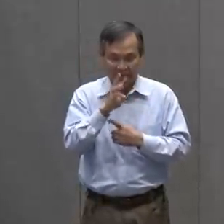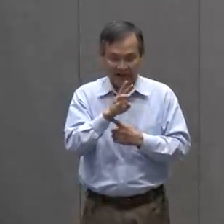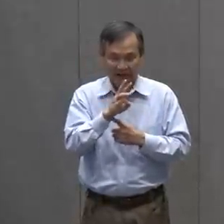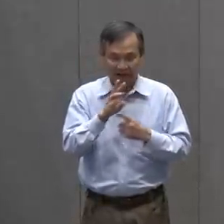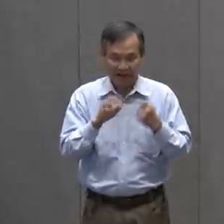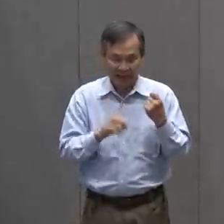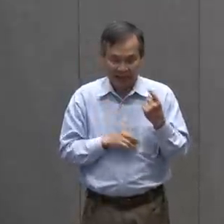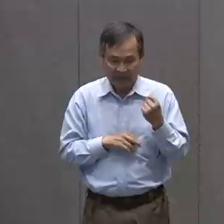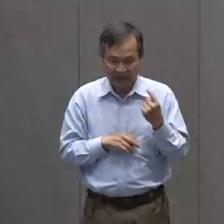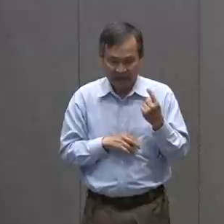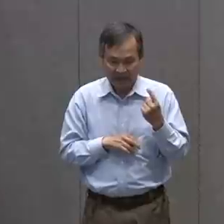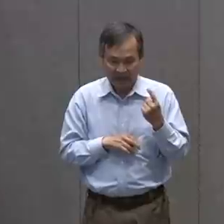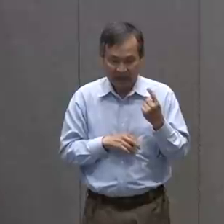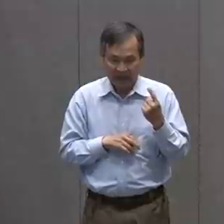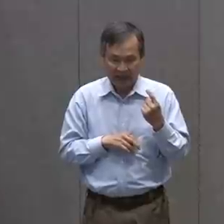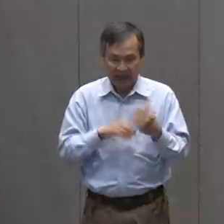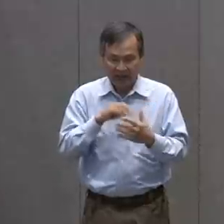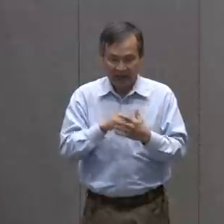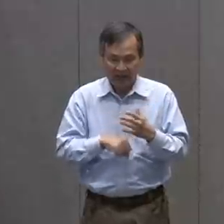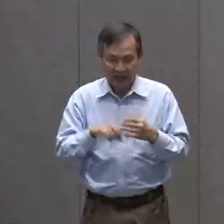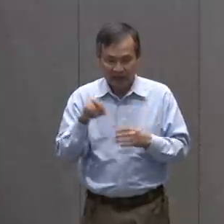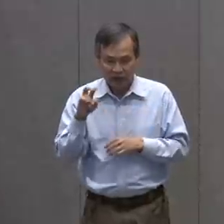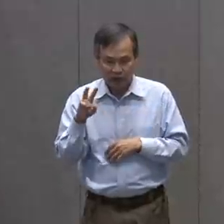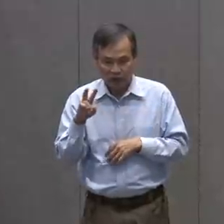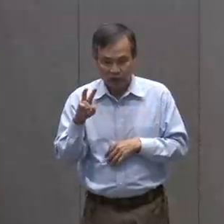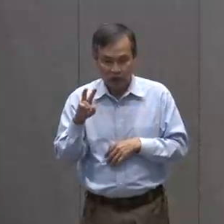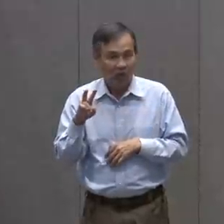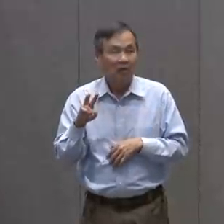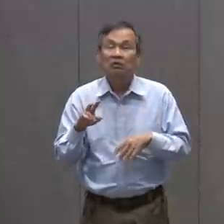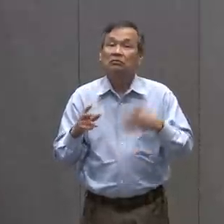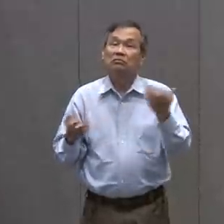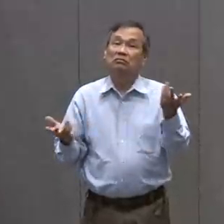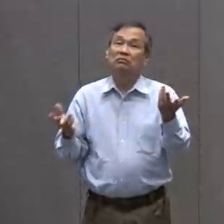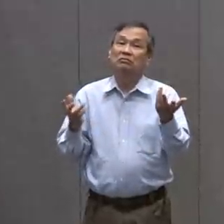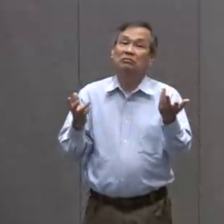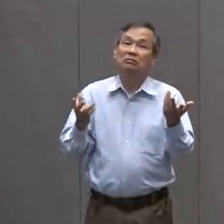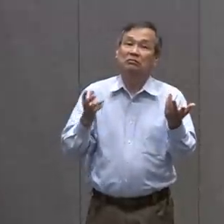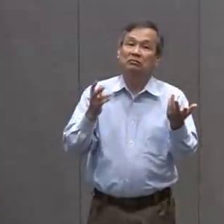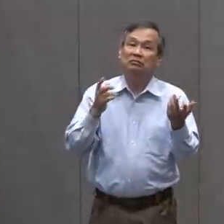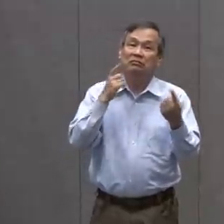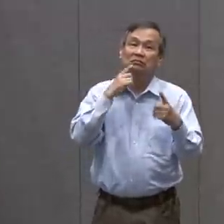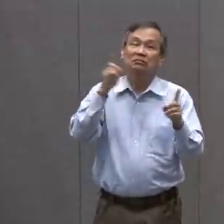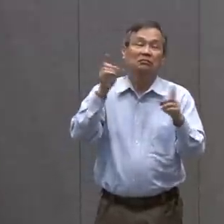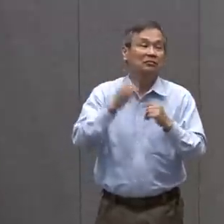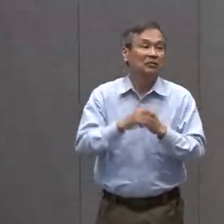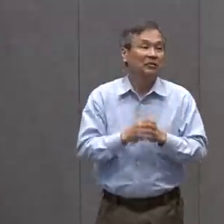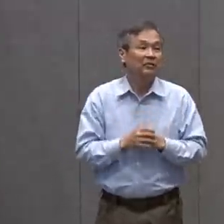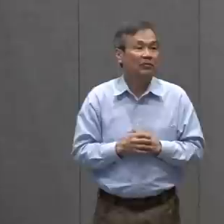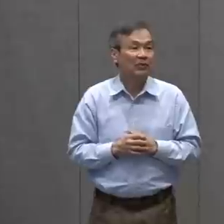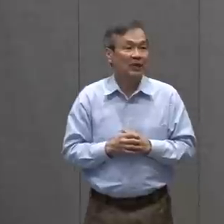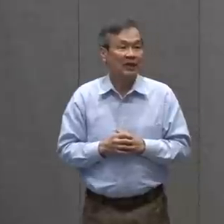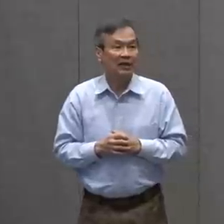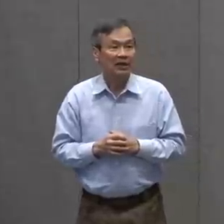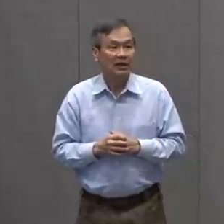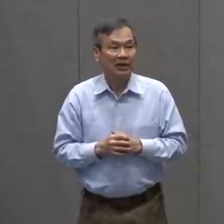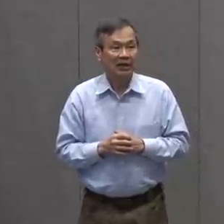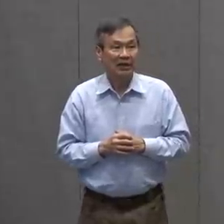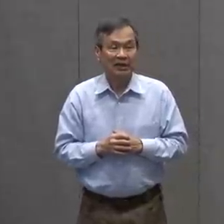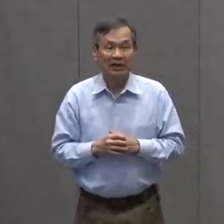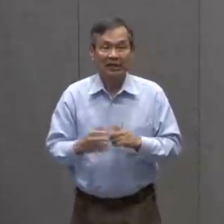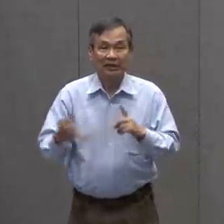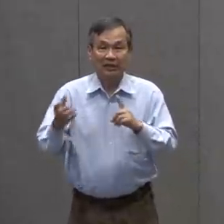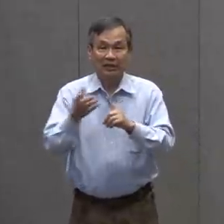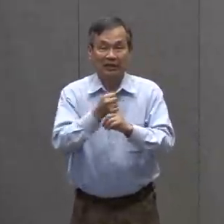11. 11 minus 2 is not, okay, not that will work. So I'm going to pick